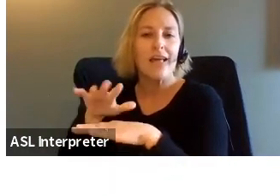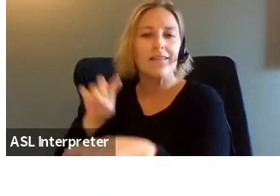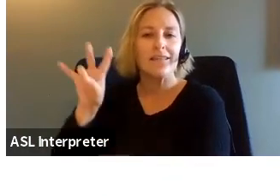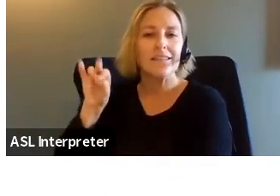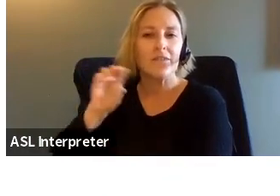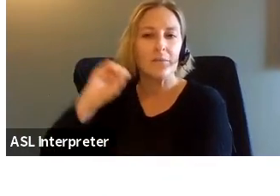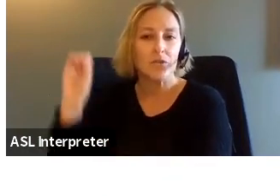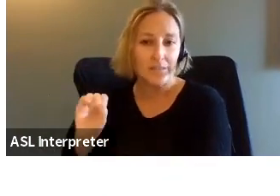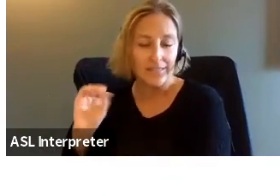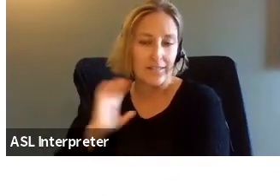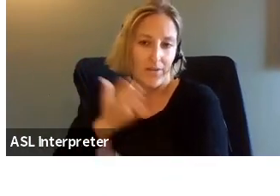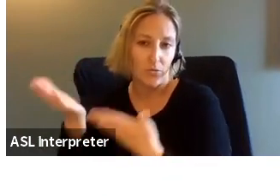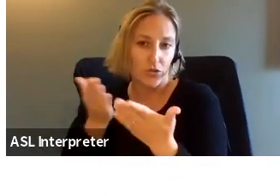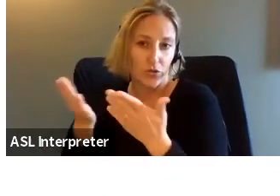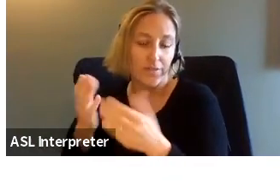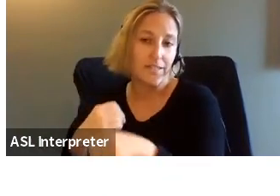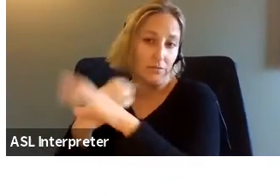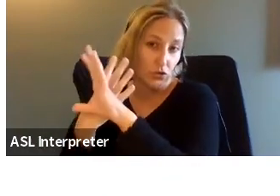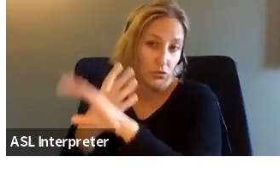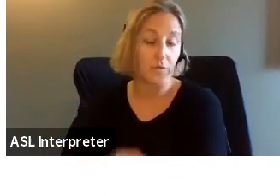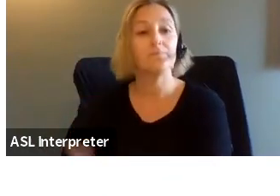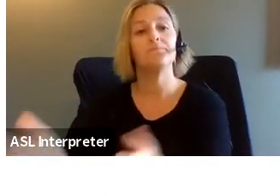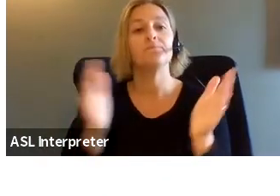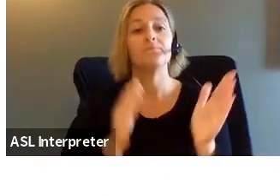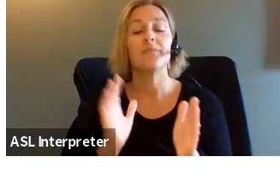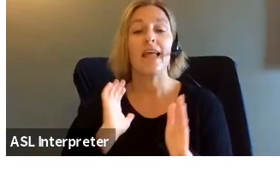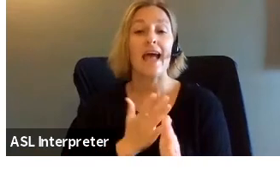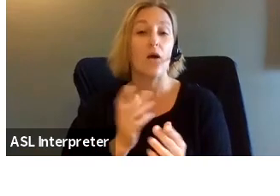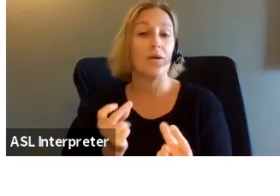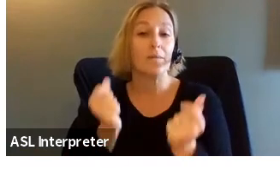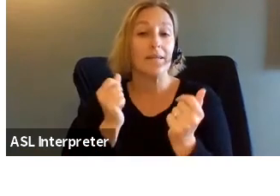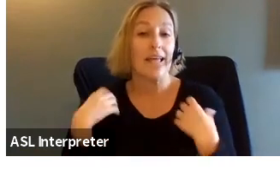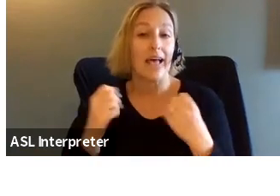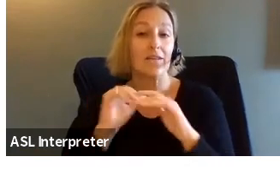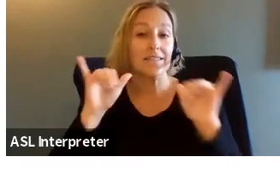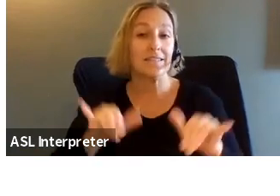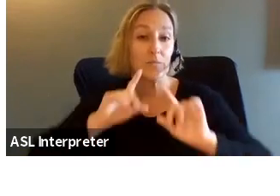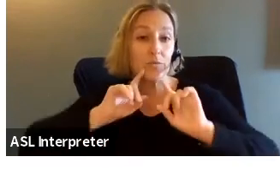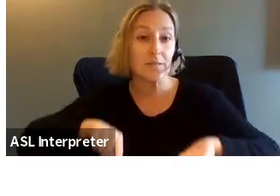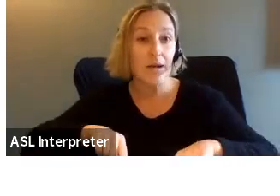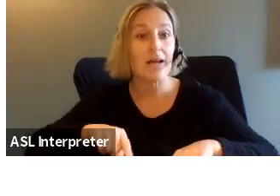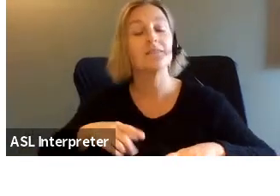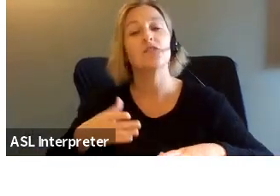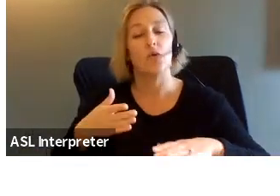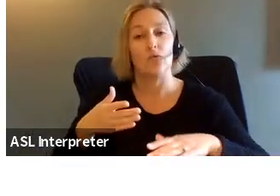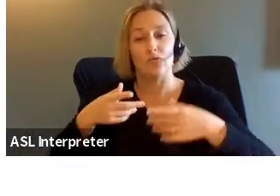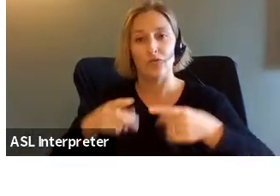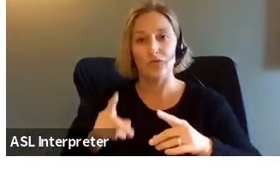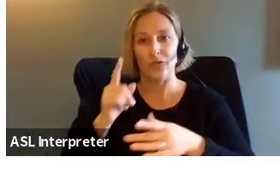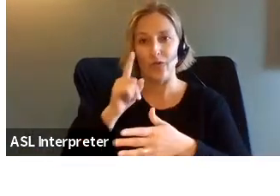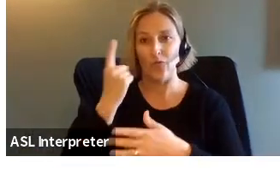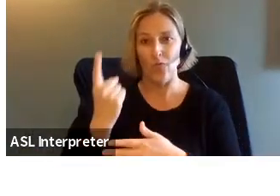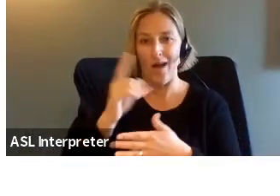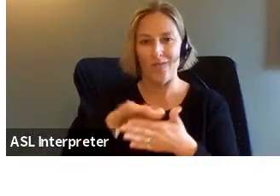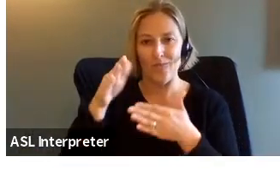Next. So here was our immediate health system response. So over the span of 1 weekend, we had to choose a different